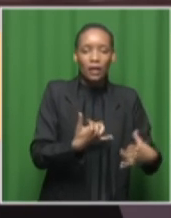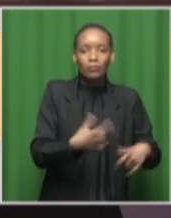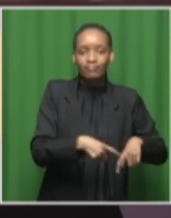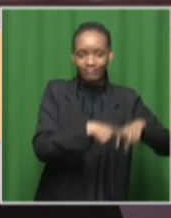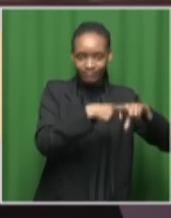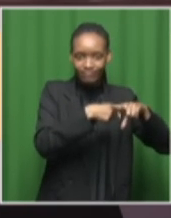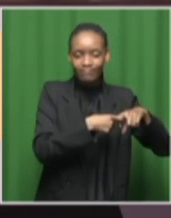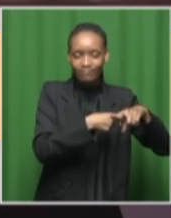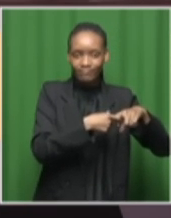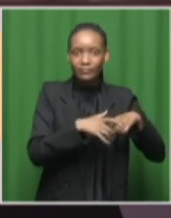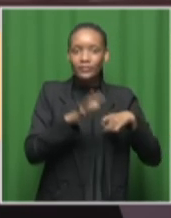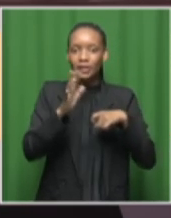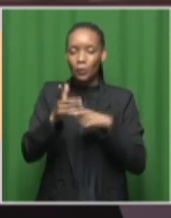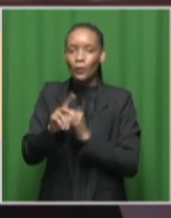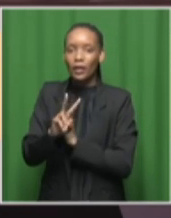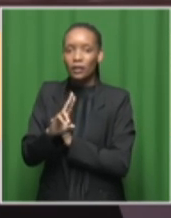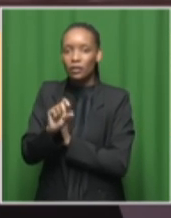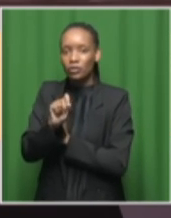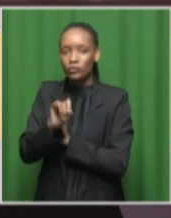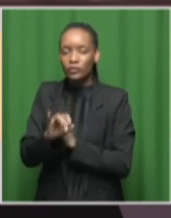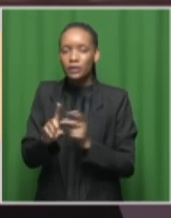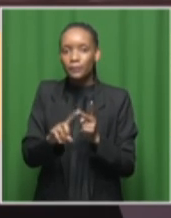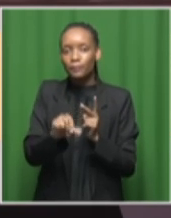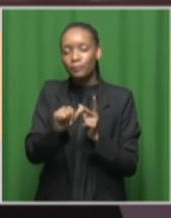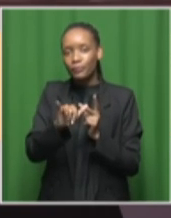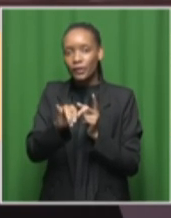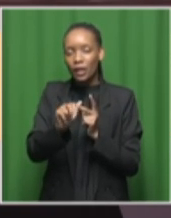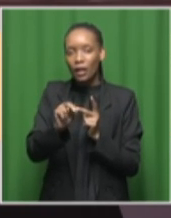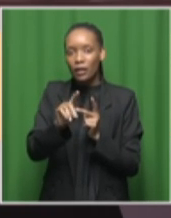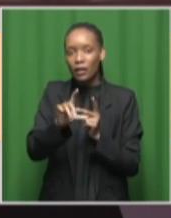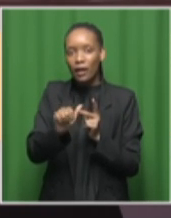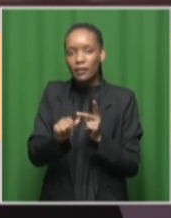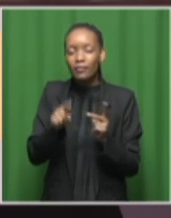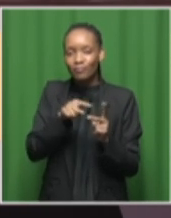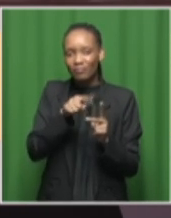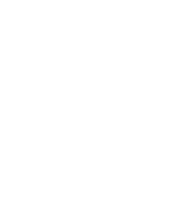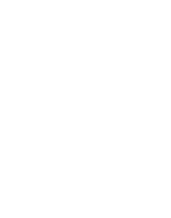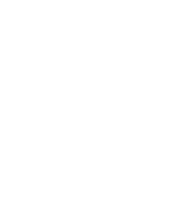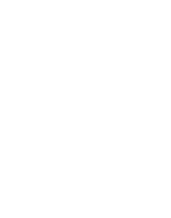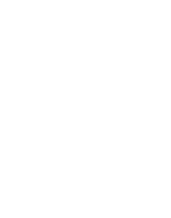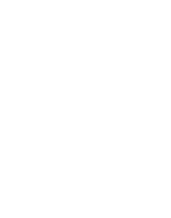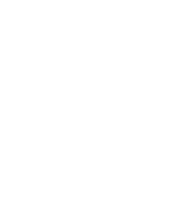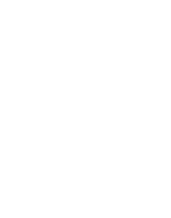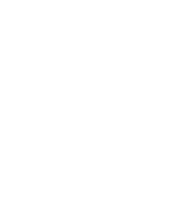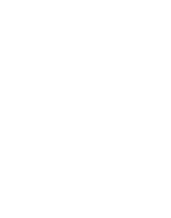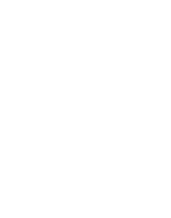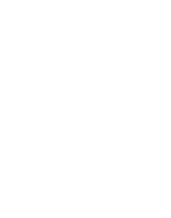touching base with Vusi as well as Ayanda Mhlongo, our colleagues on the ground watching the story for you.